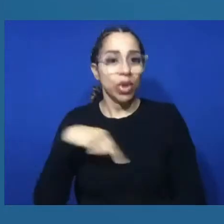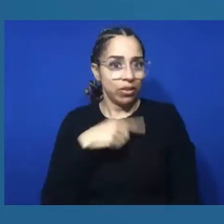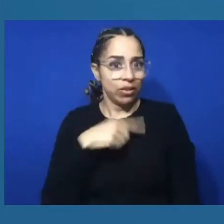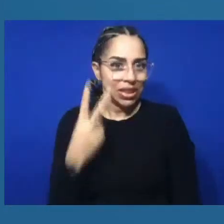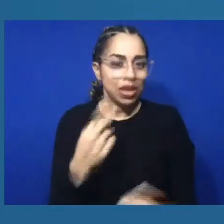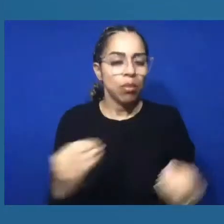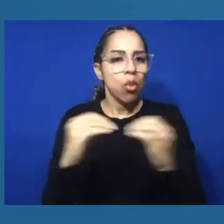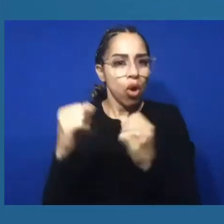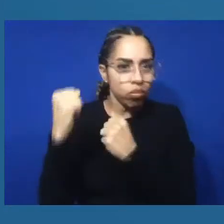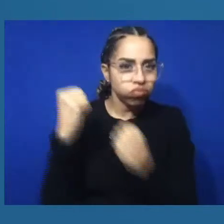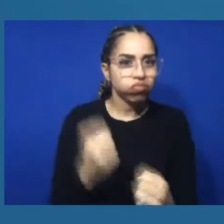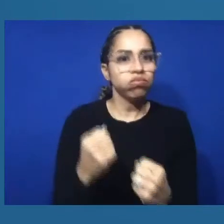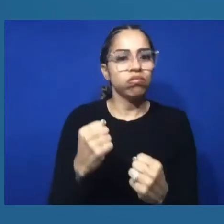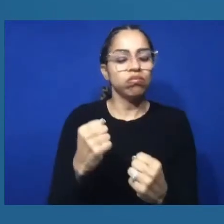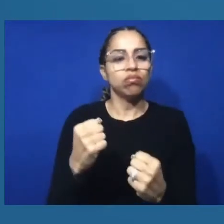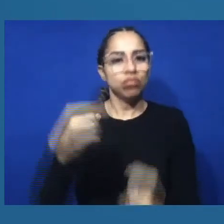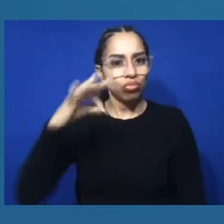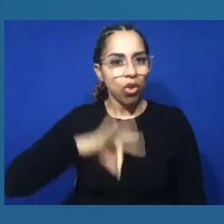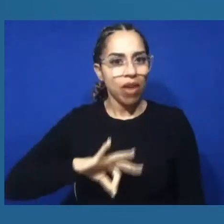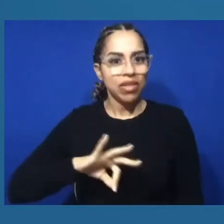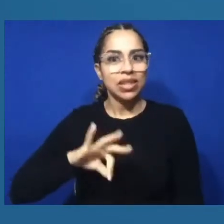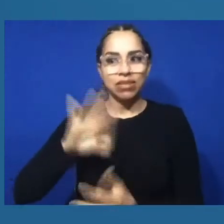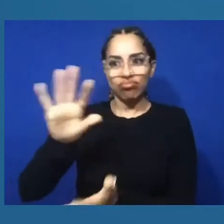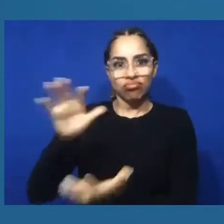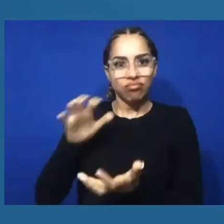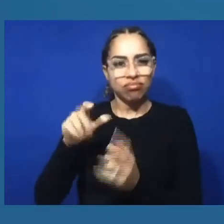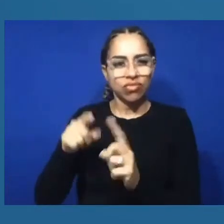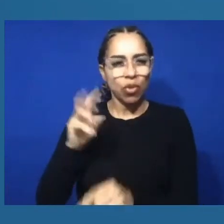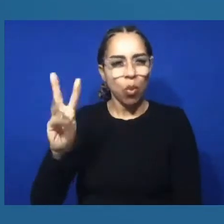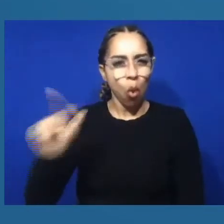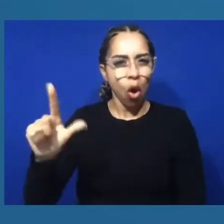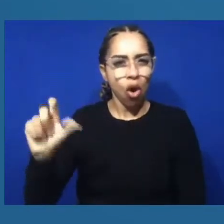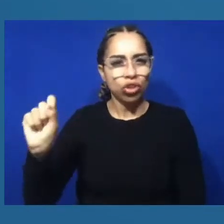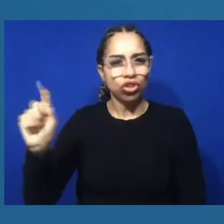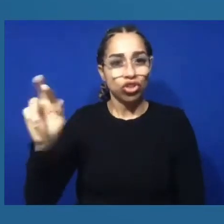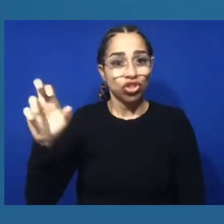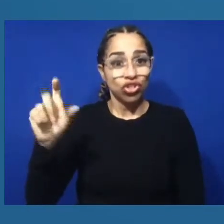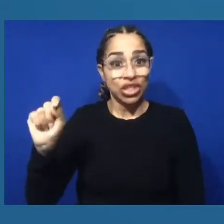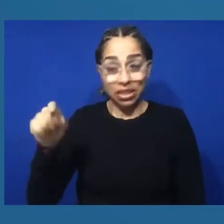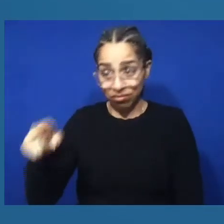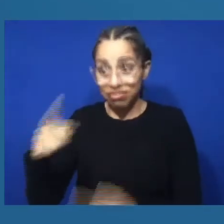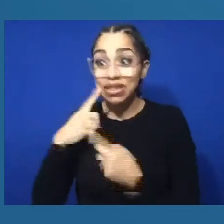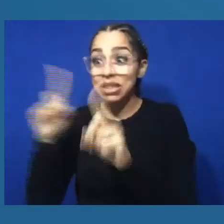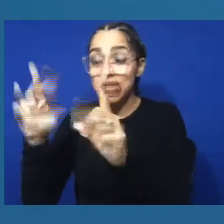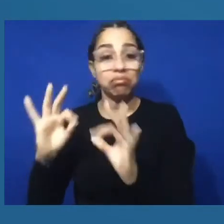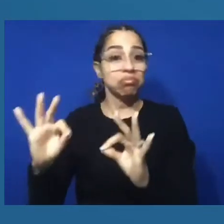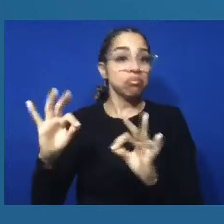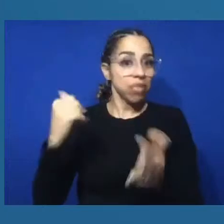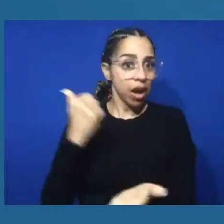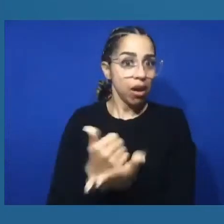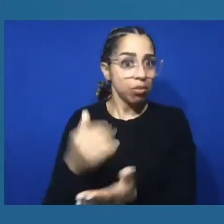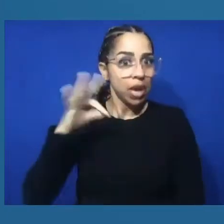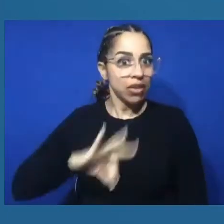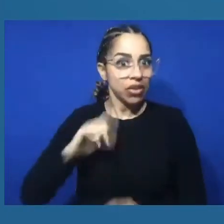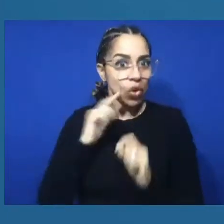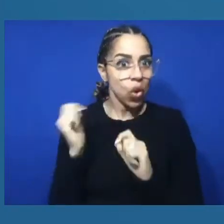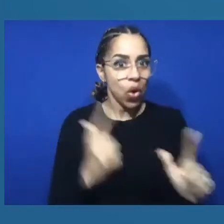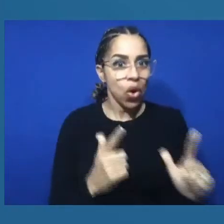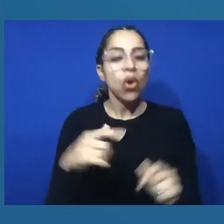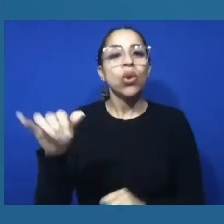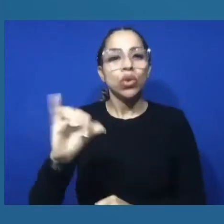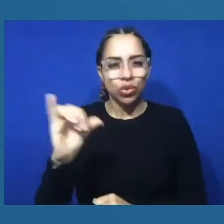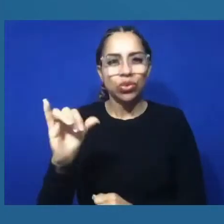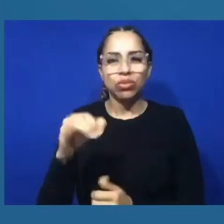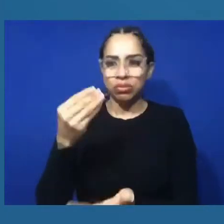profits coming in from Wall Street. We benefit from their success. I think that's important to note. And our receipts are coming in a very